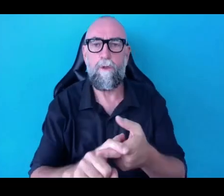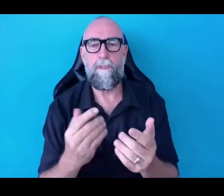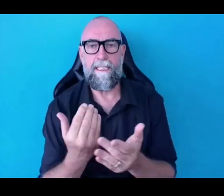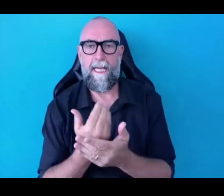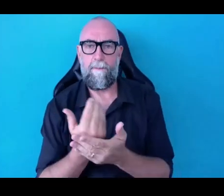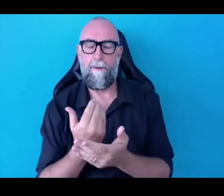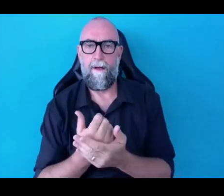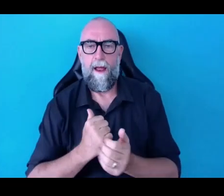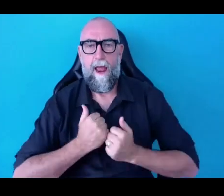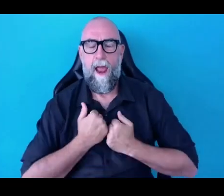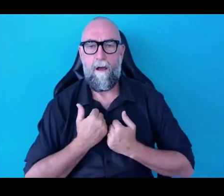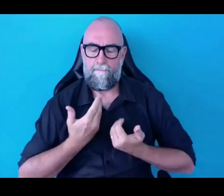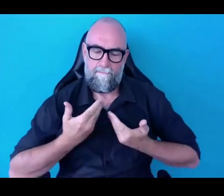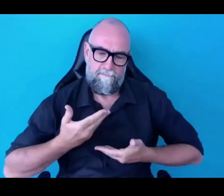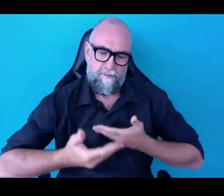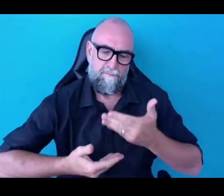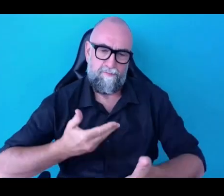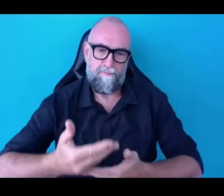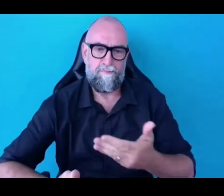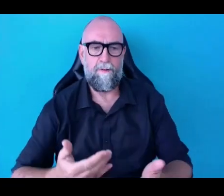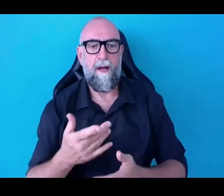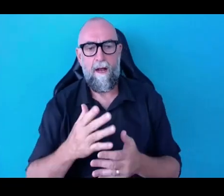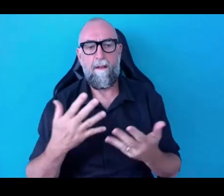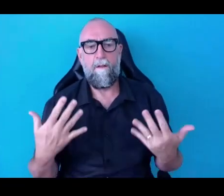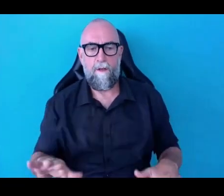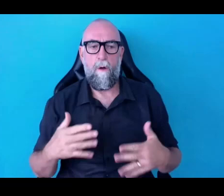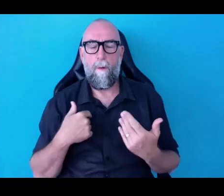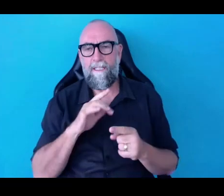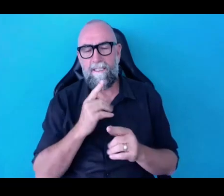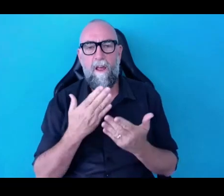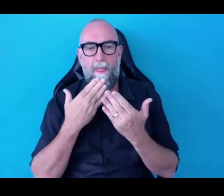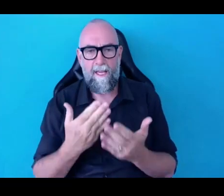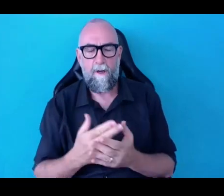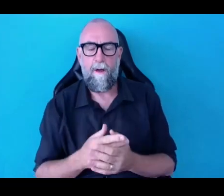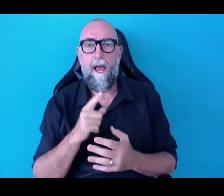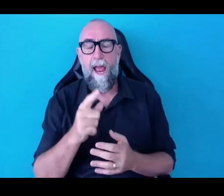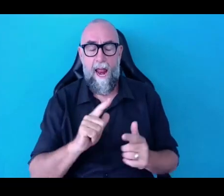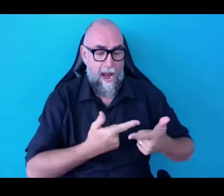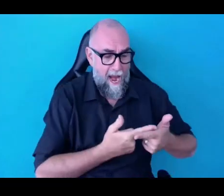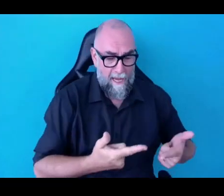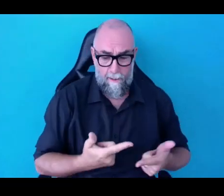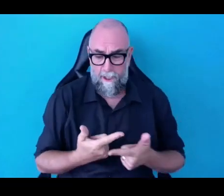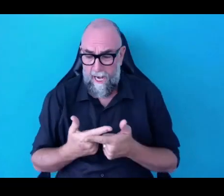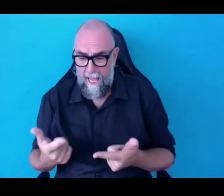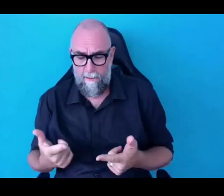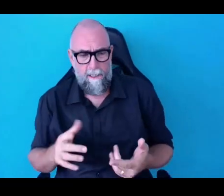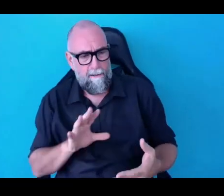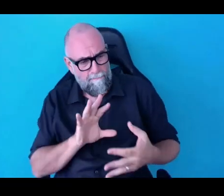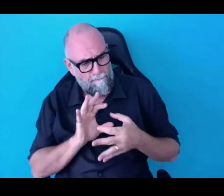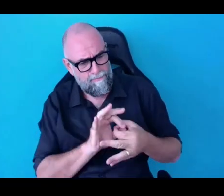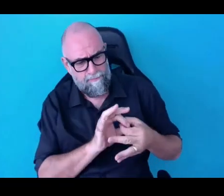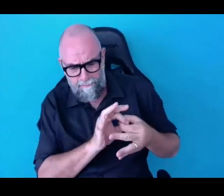welcome us. The intrinsic link and nature between our languages and the world that we live